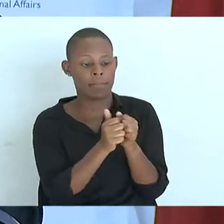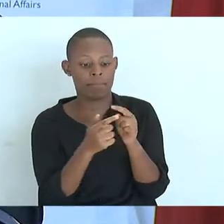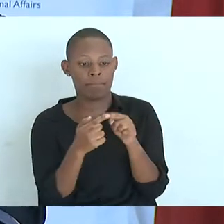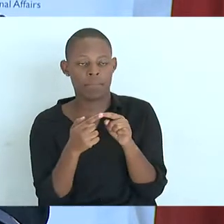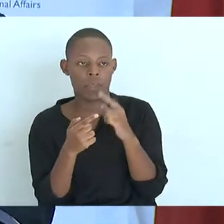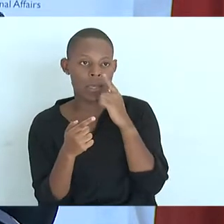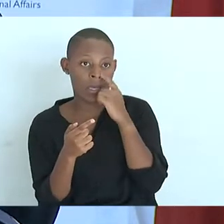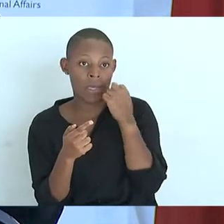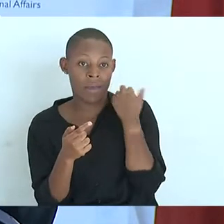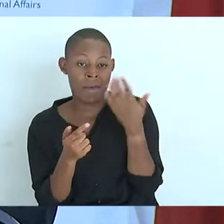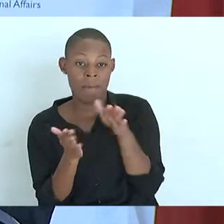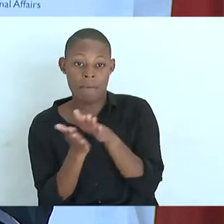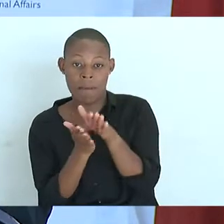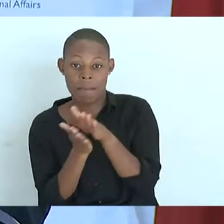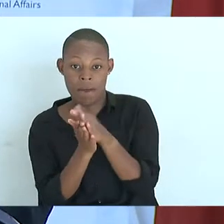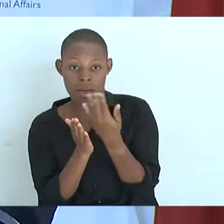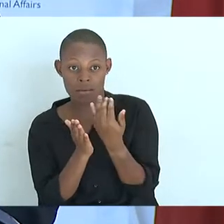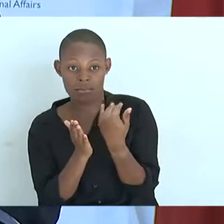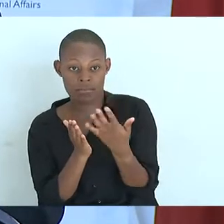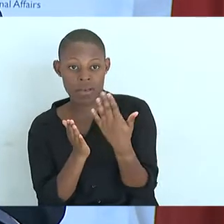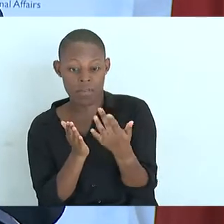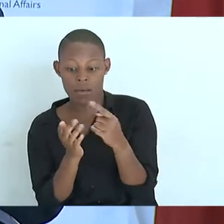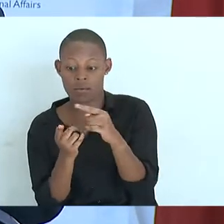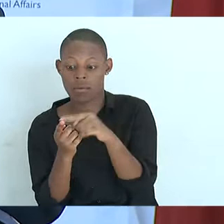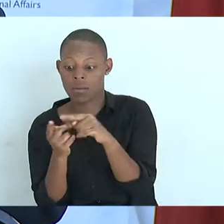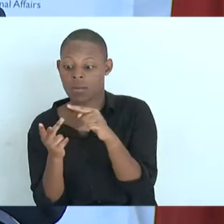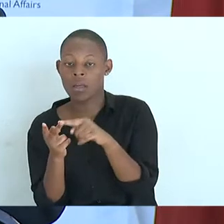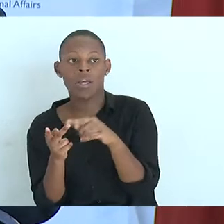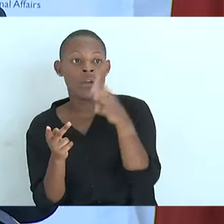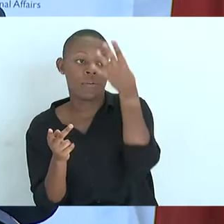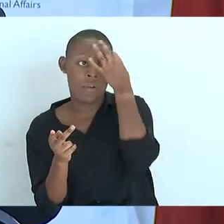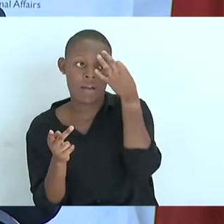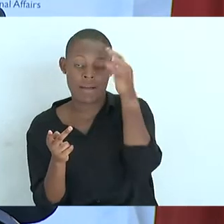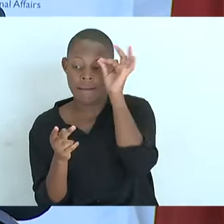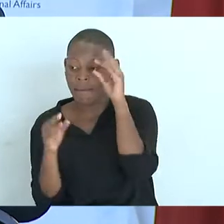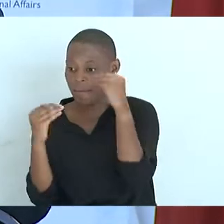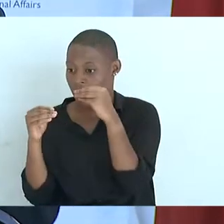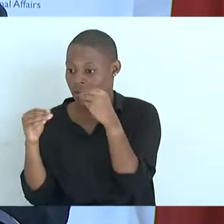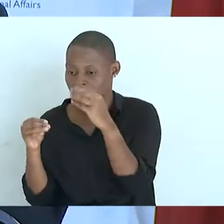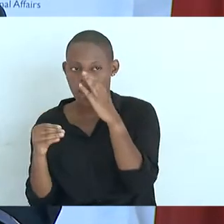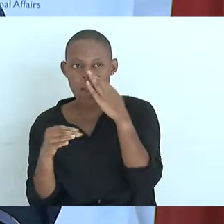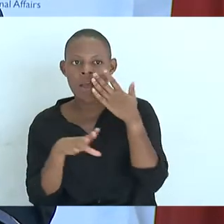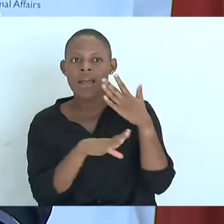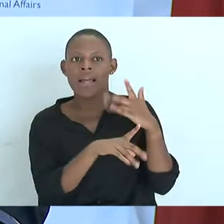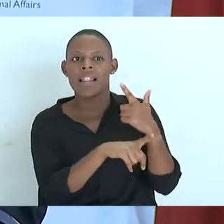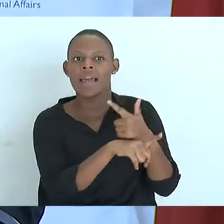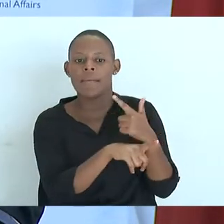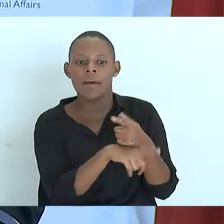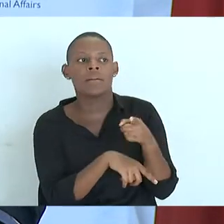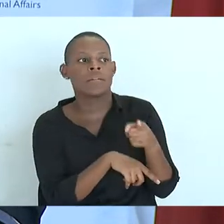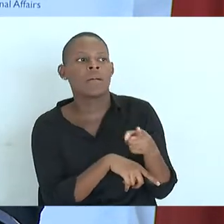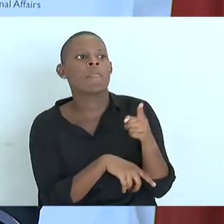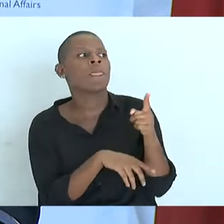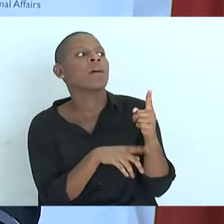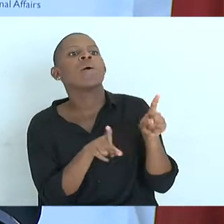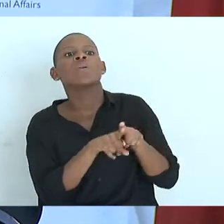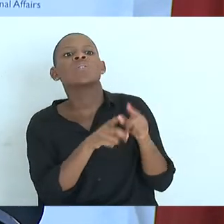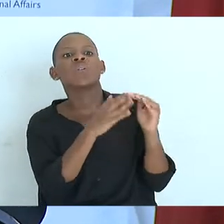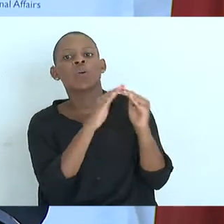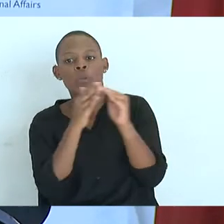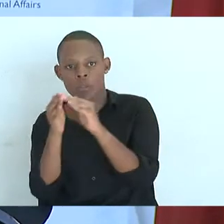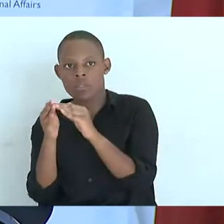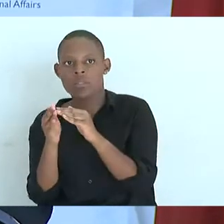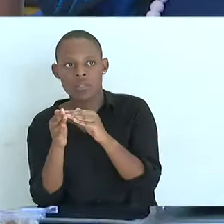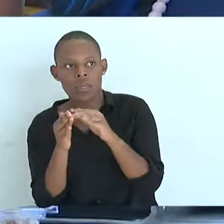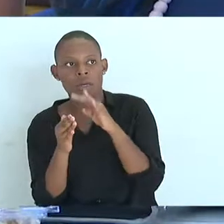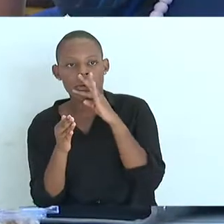The social compact we have at a provincial level is with government, business, labor, and civil society. We're saying that must be